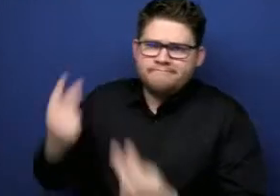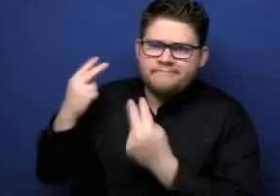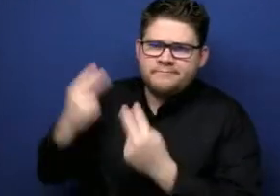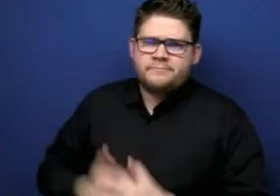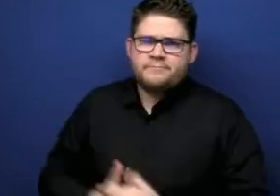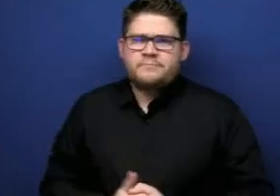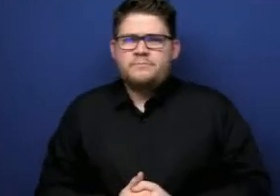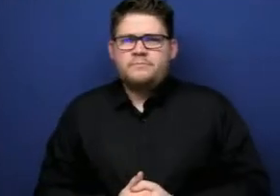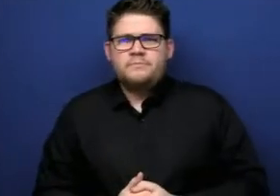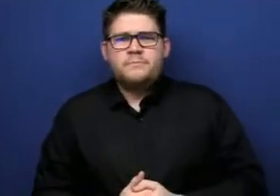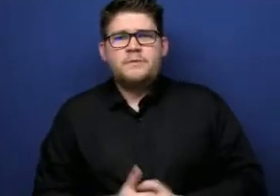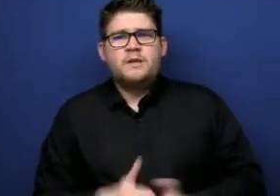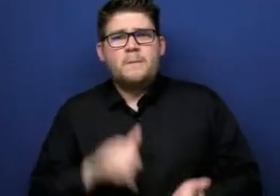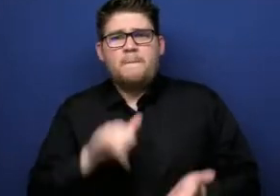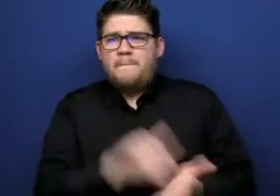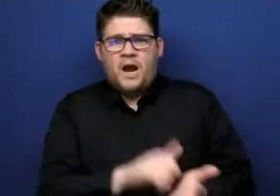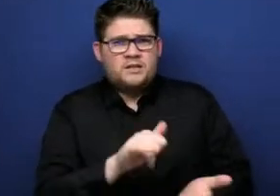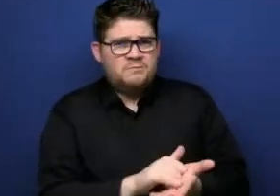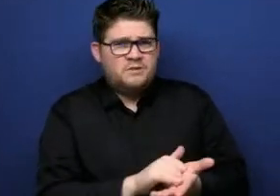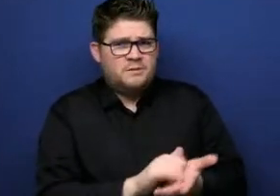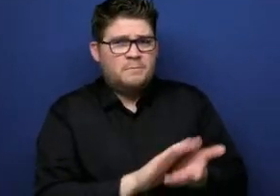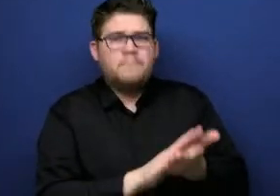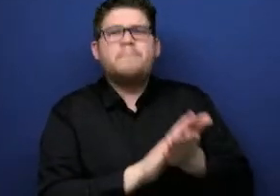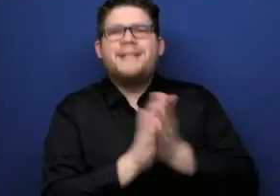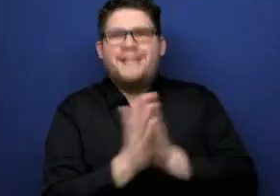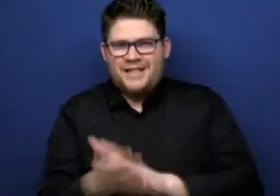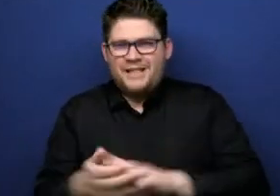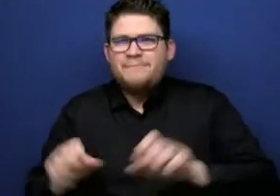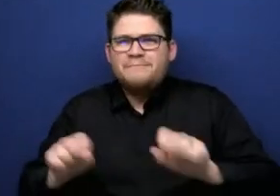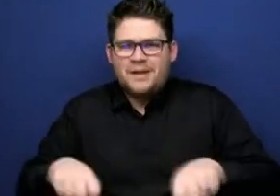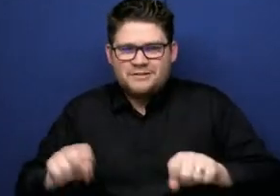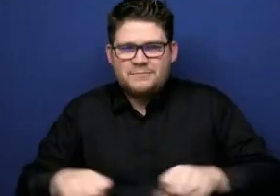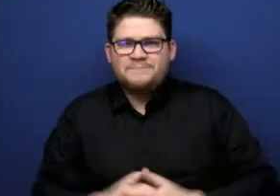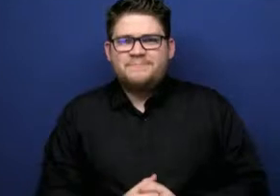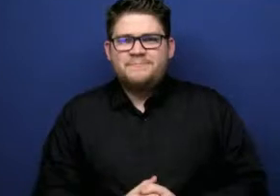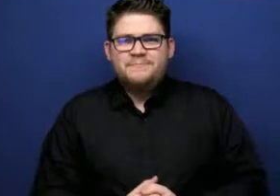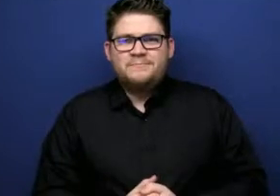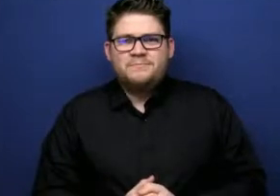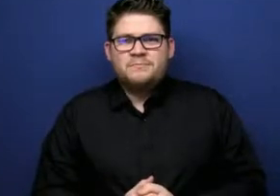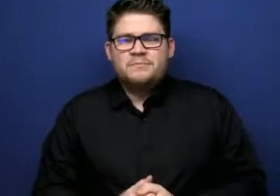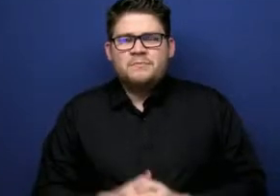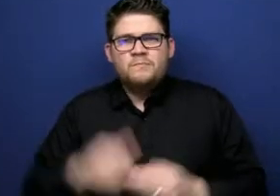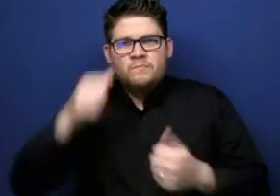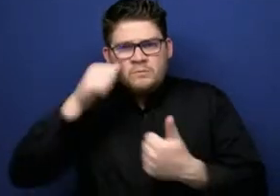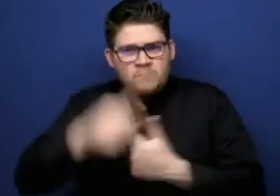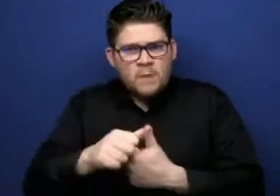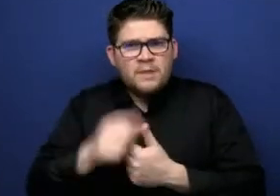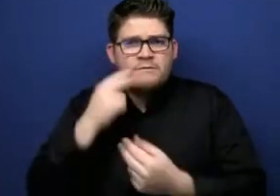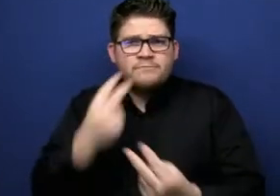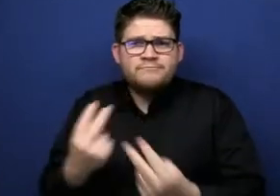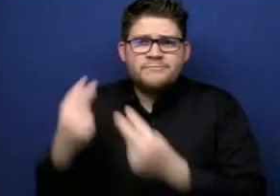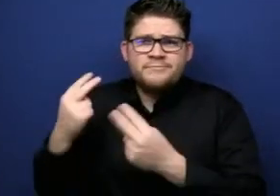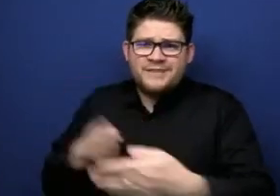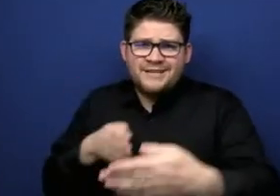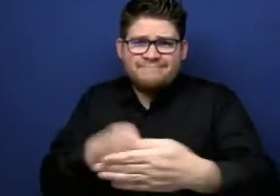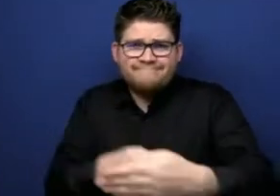possible. And remember, where anti-Jewish sentiment flourishes, others are